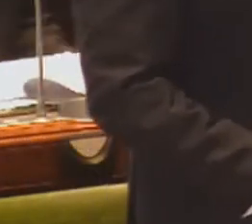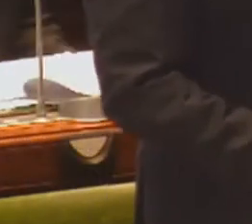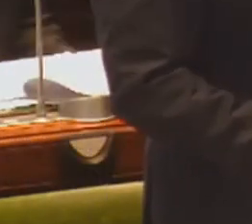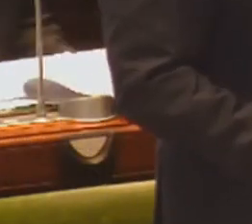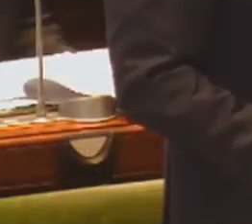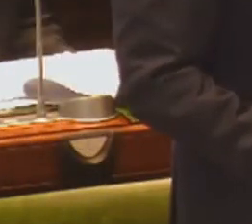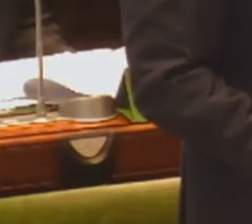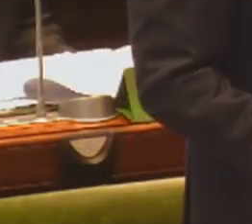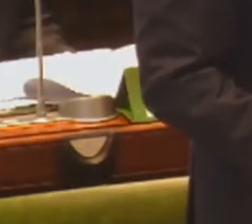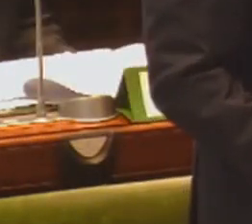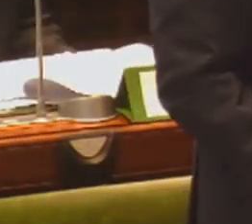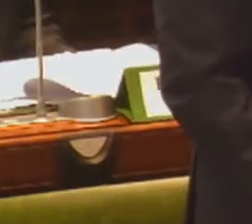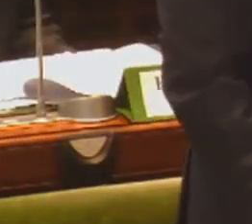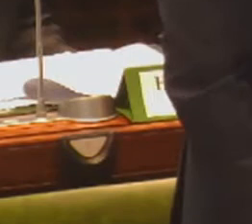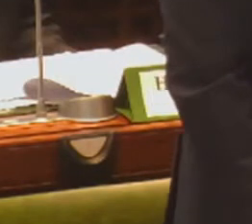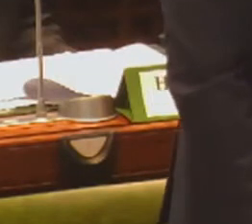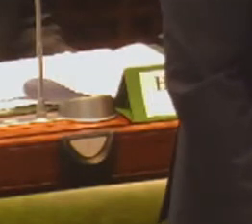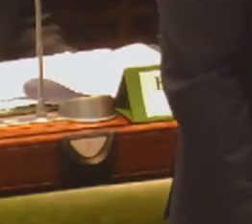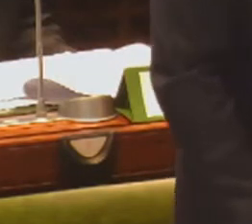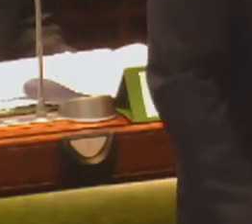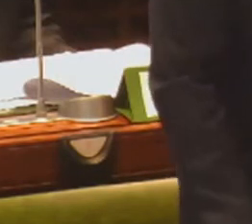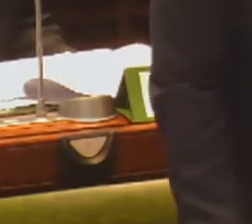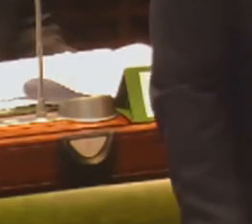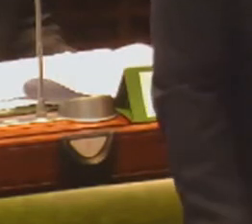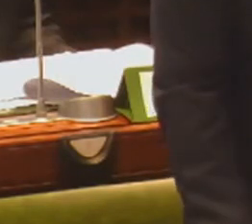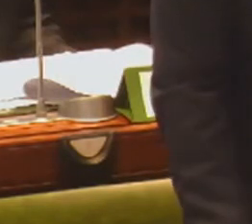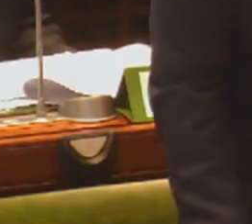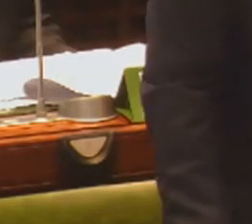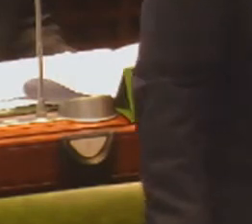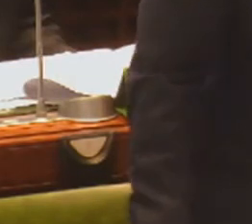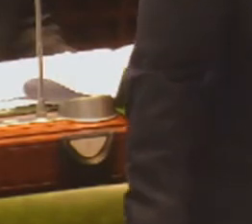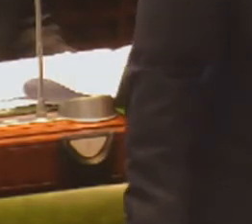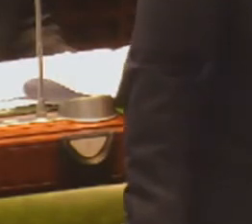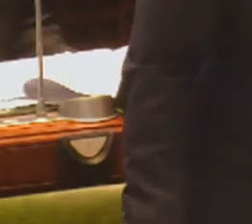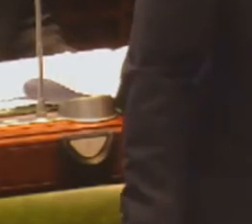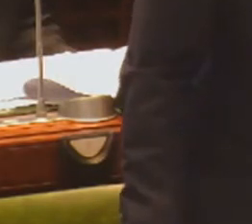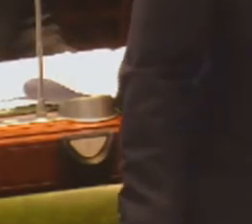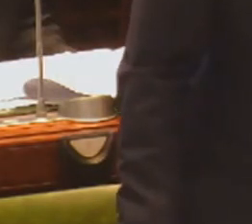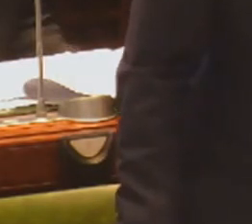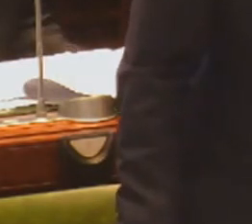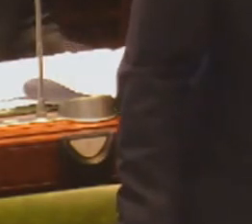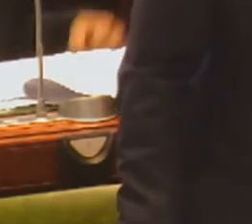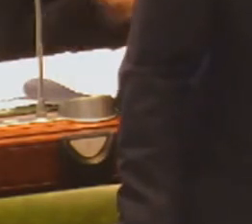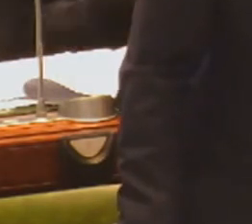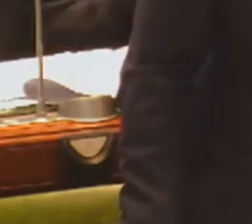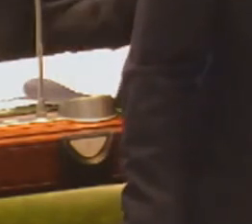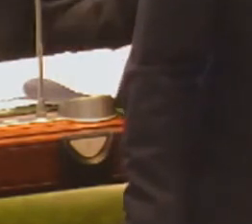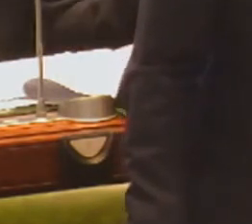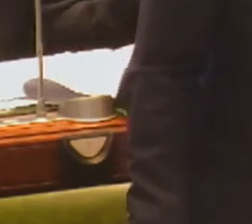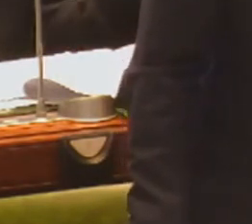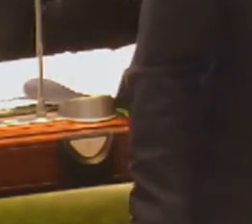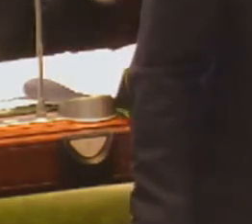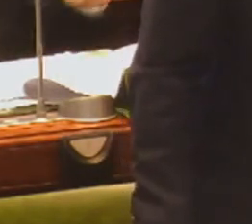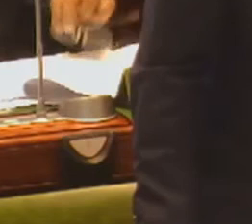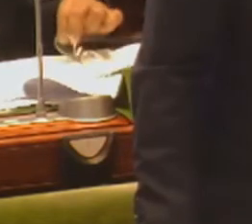consistency in terms of the employment arrangements. That's how good organizations work, Madam Speaker. And as we've said, Madam Speaker, quite